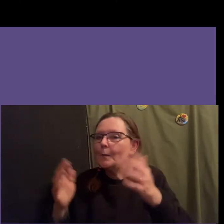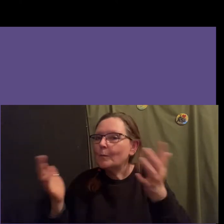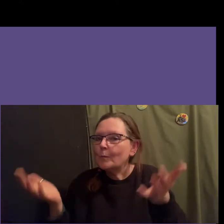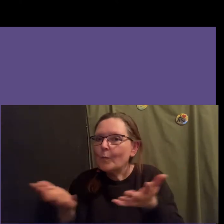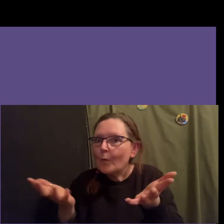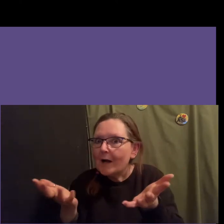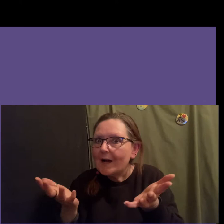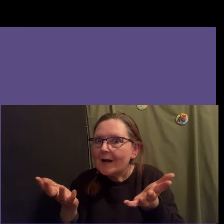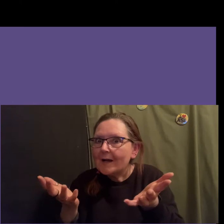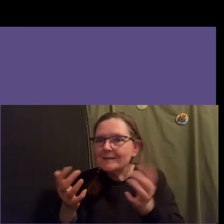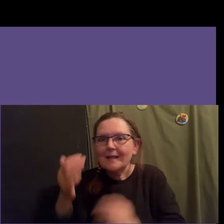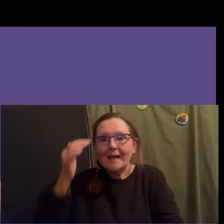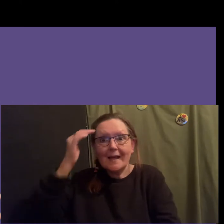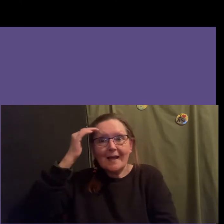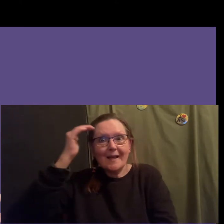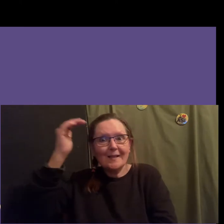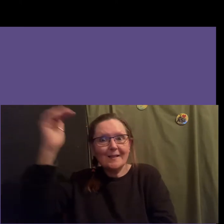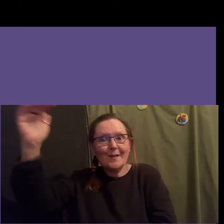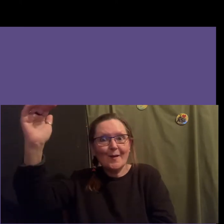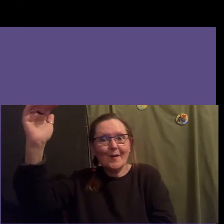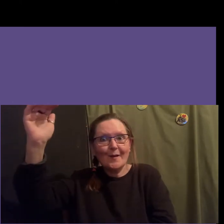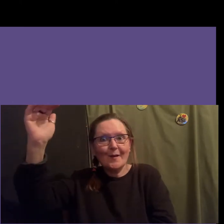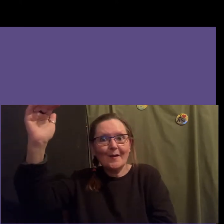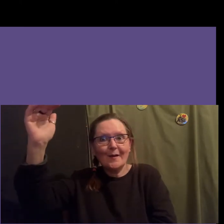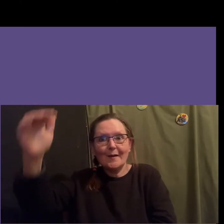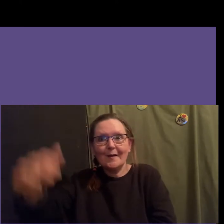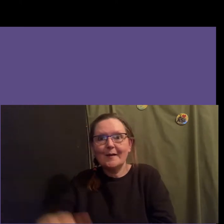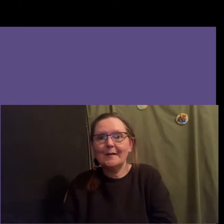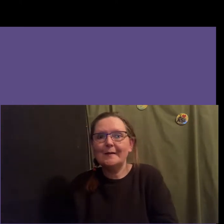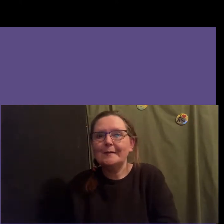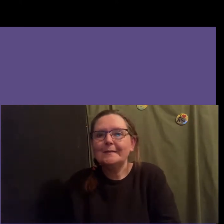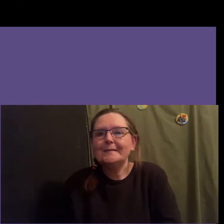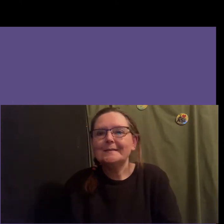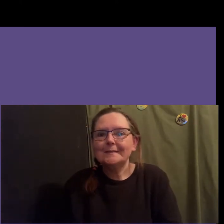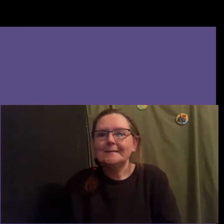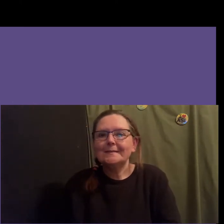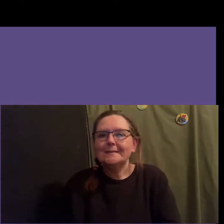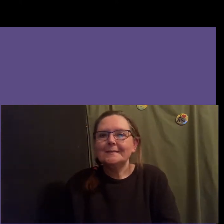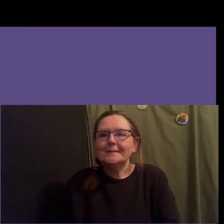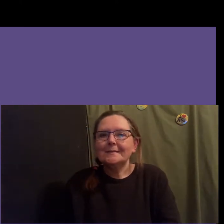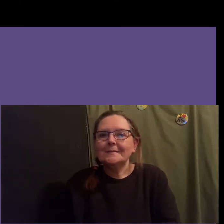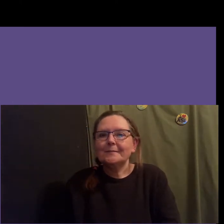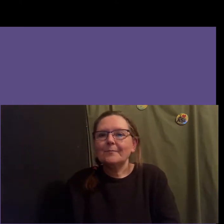friends, it's time to say hello.